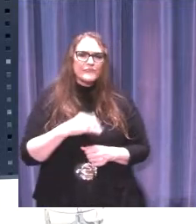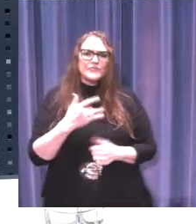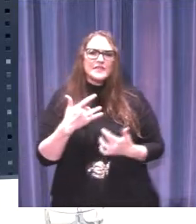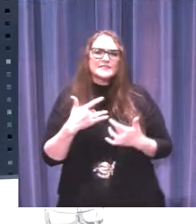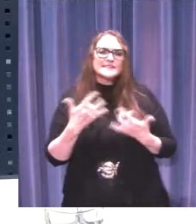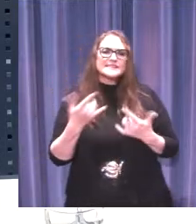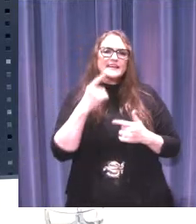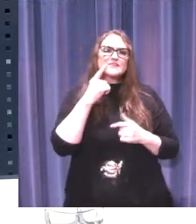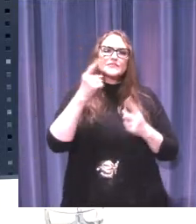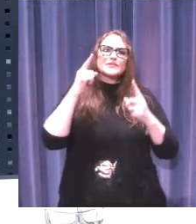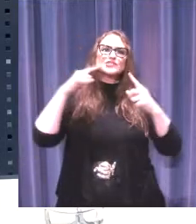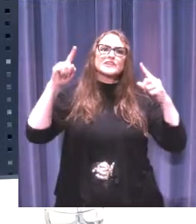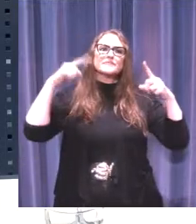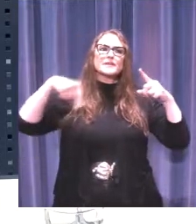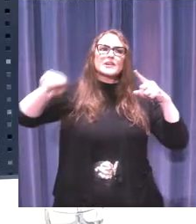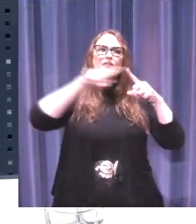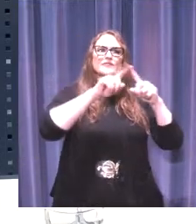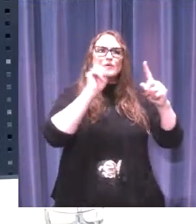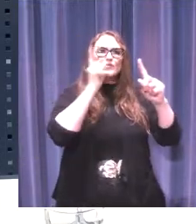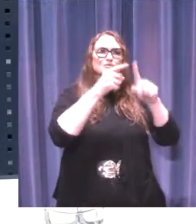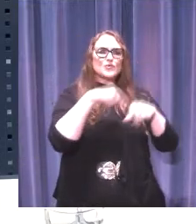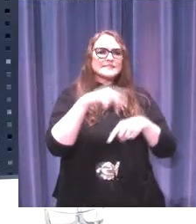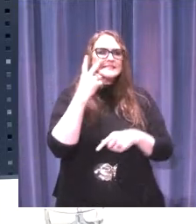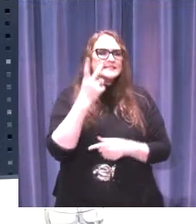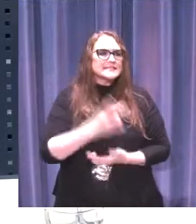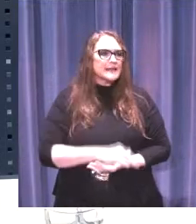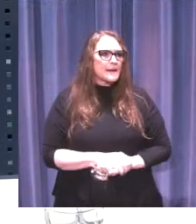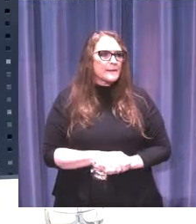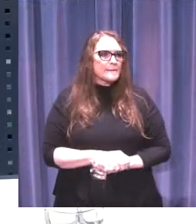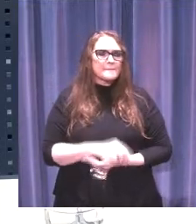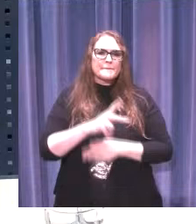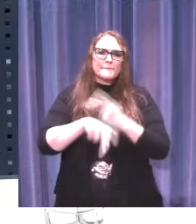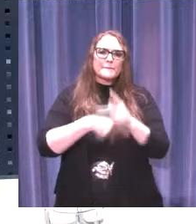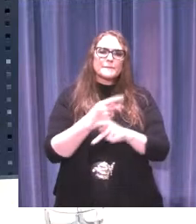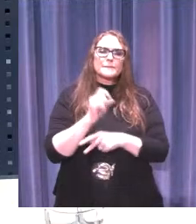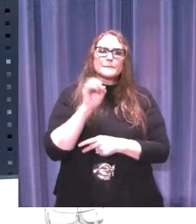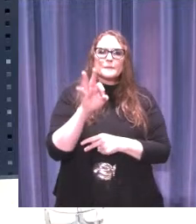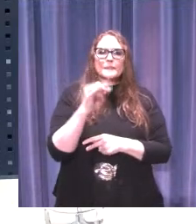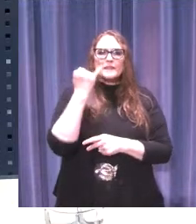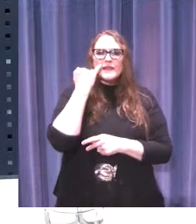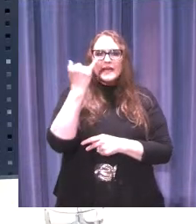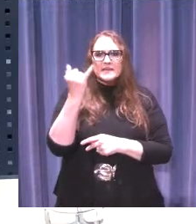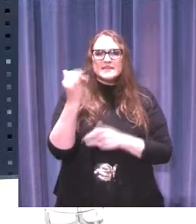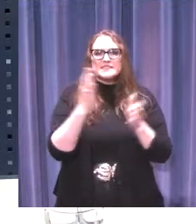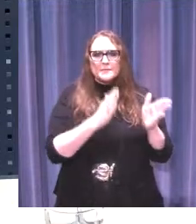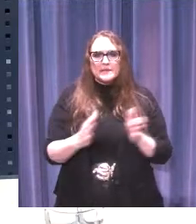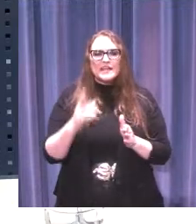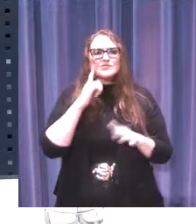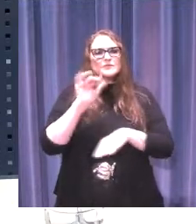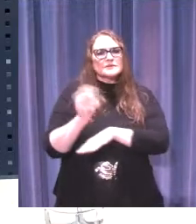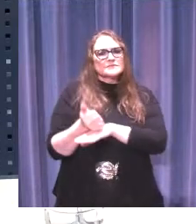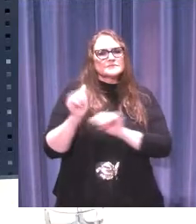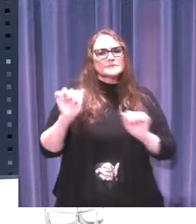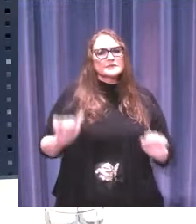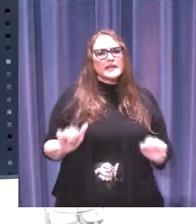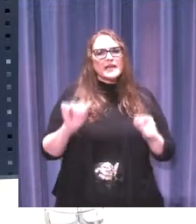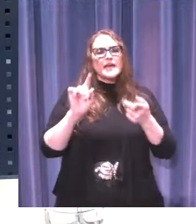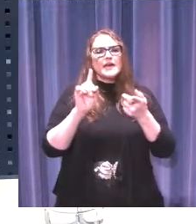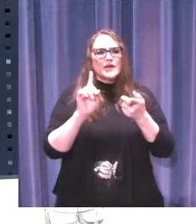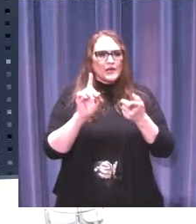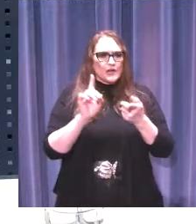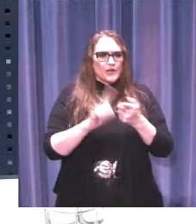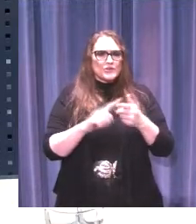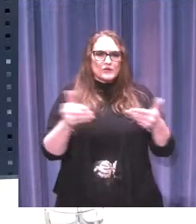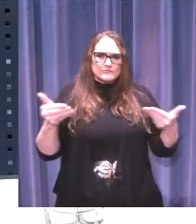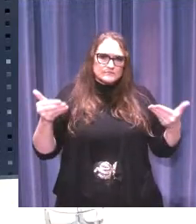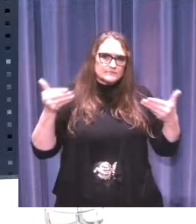of the achievement of those goals are and see what types of ideas, plans we can put in place in order to move those